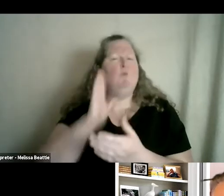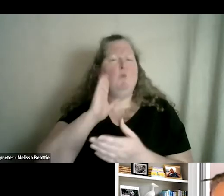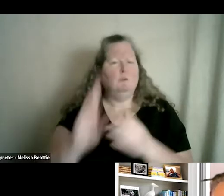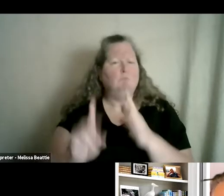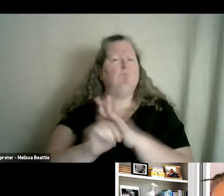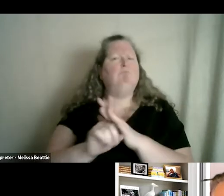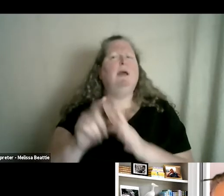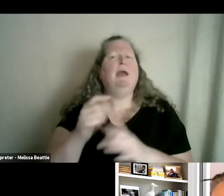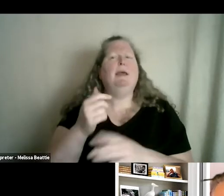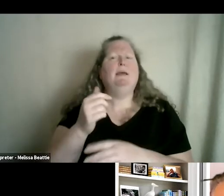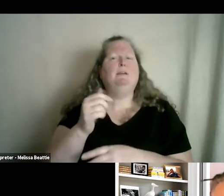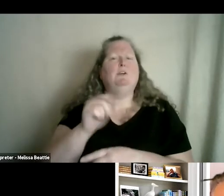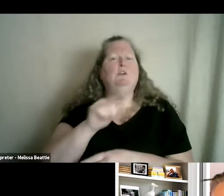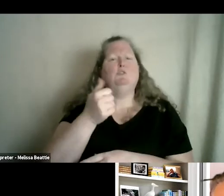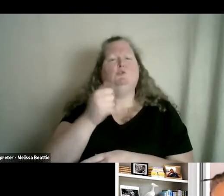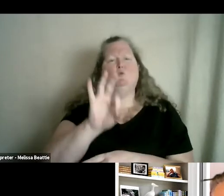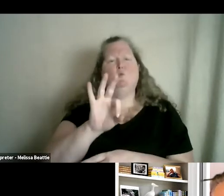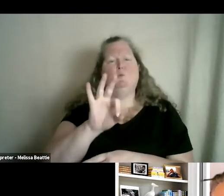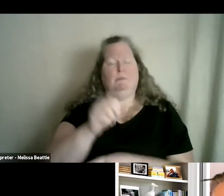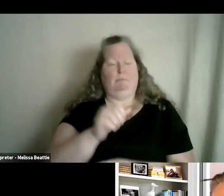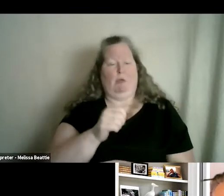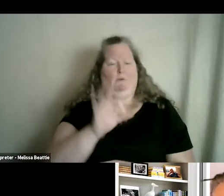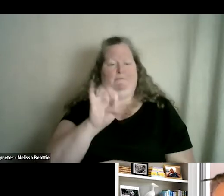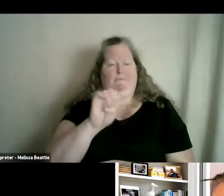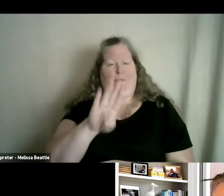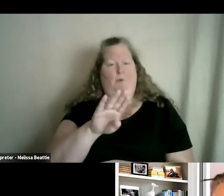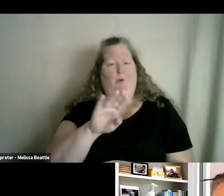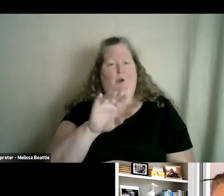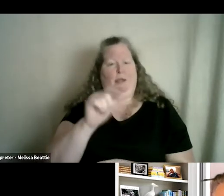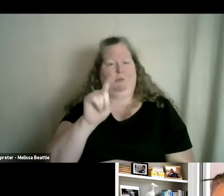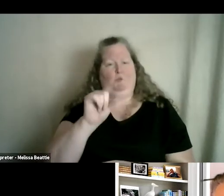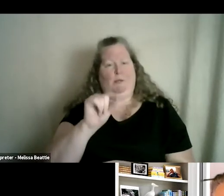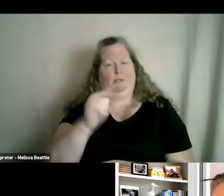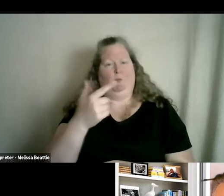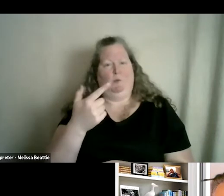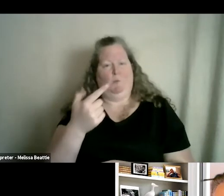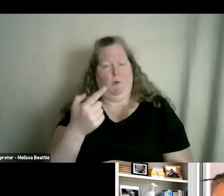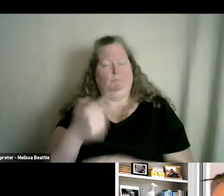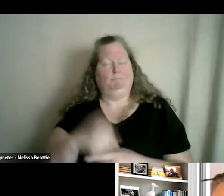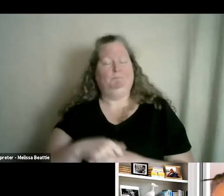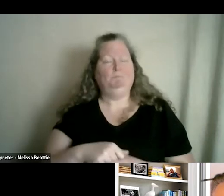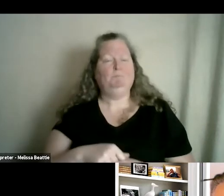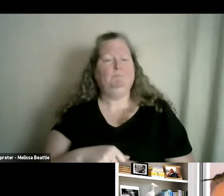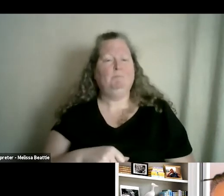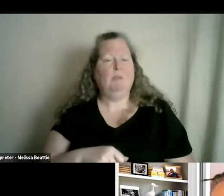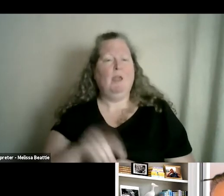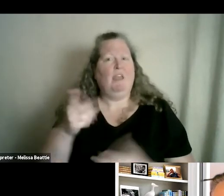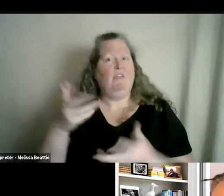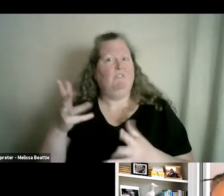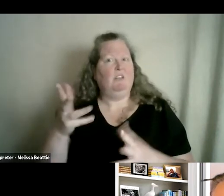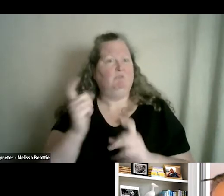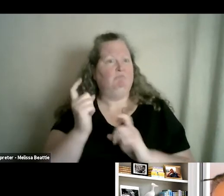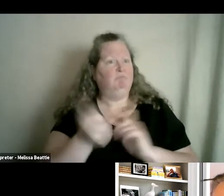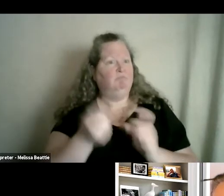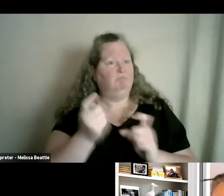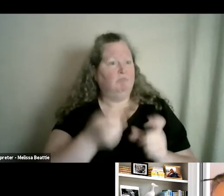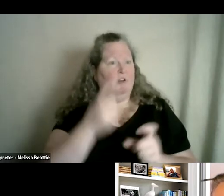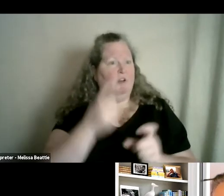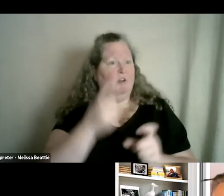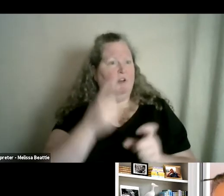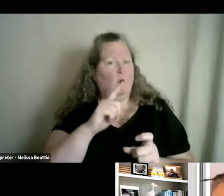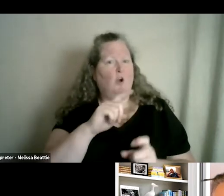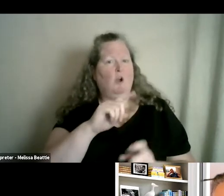is a history buff, co-authoring the History of the Internet, 1843 to the present, and contributed to the Encyclopedia